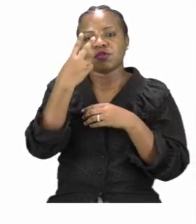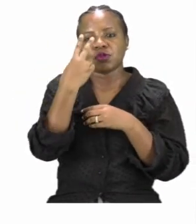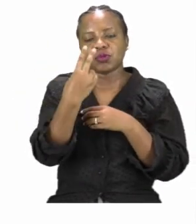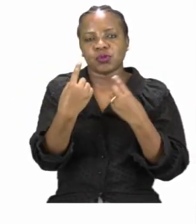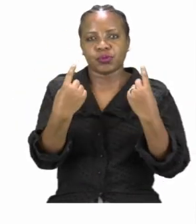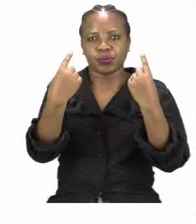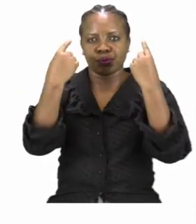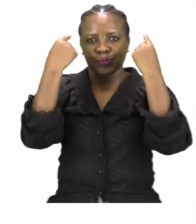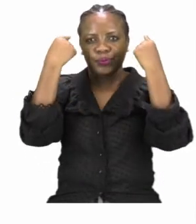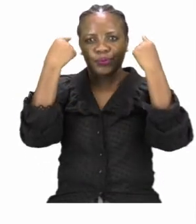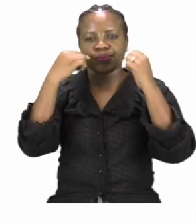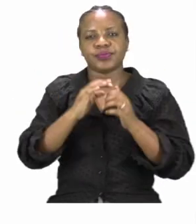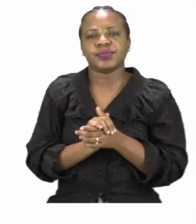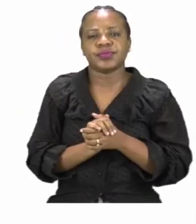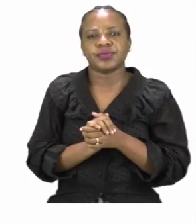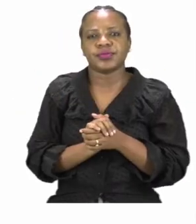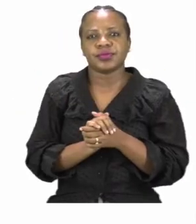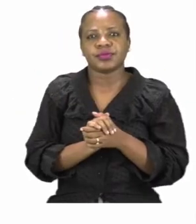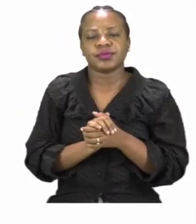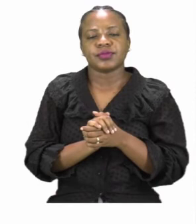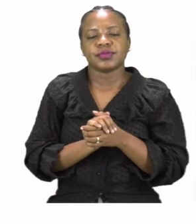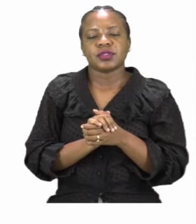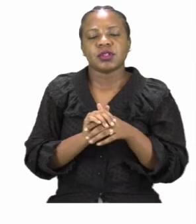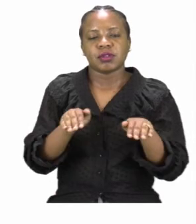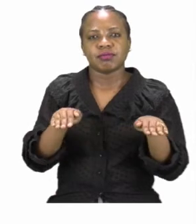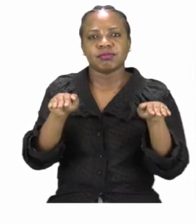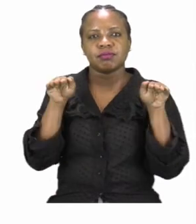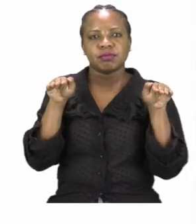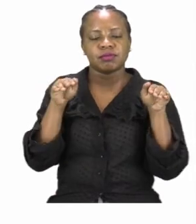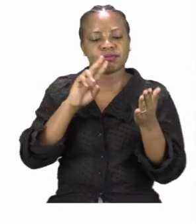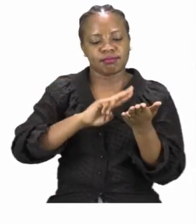arms represents Namibia and its people.